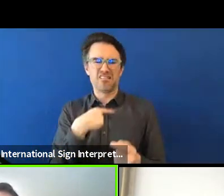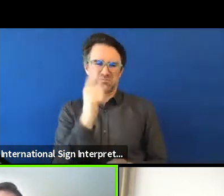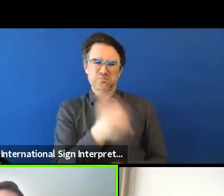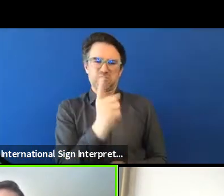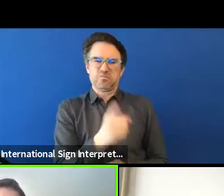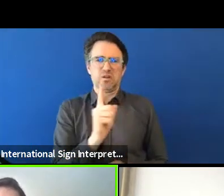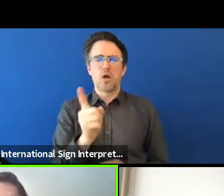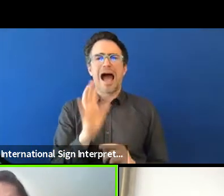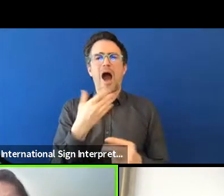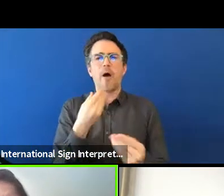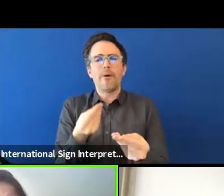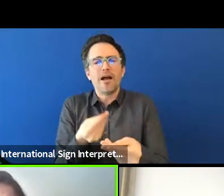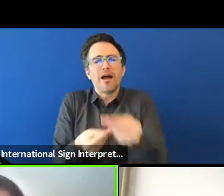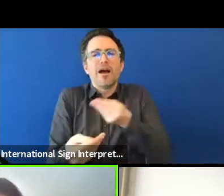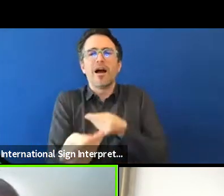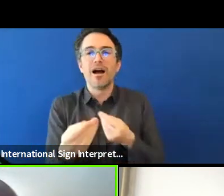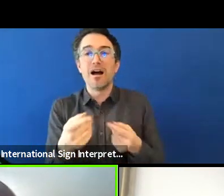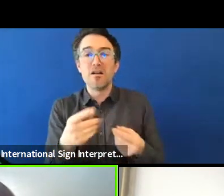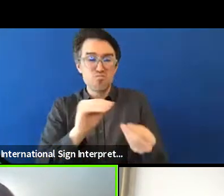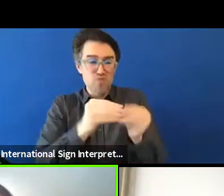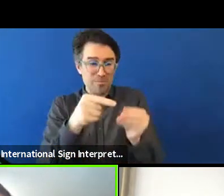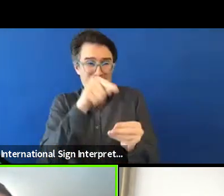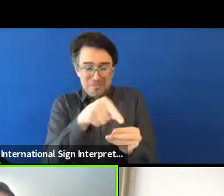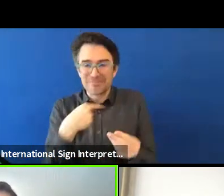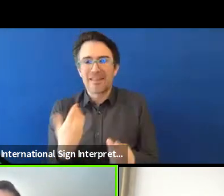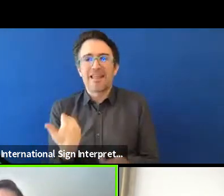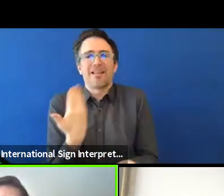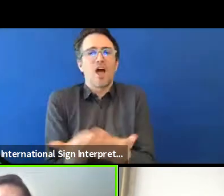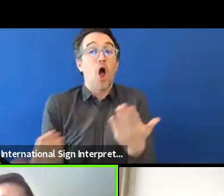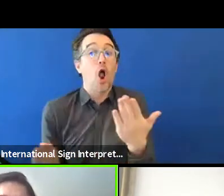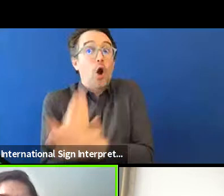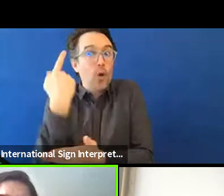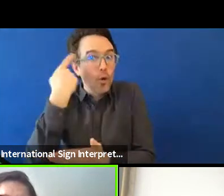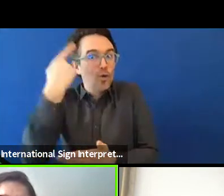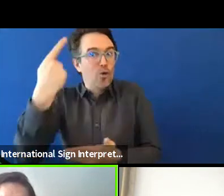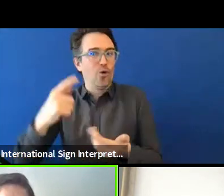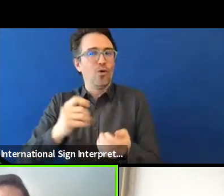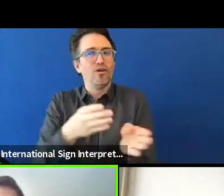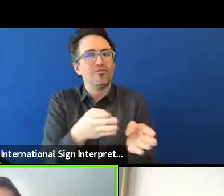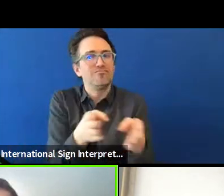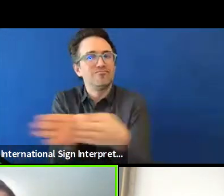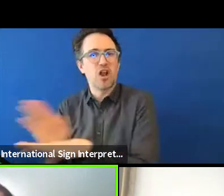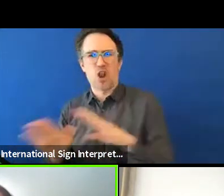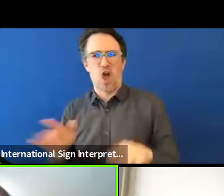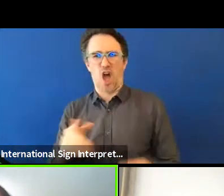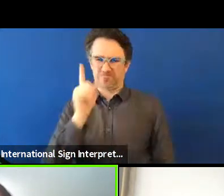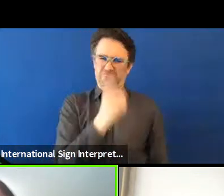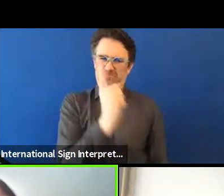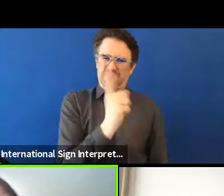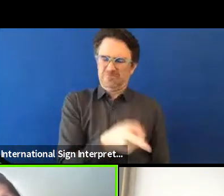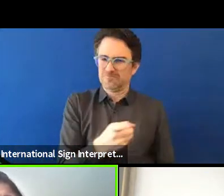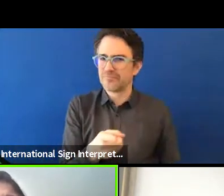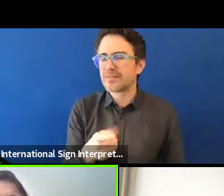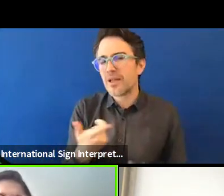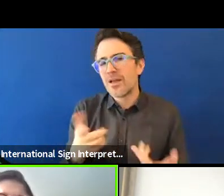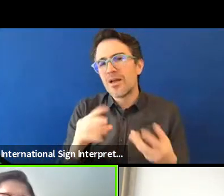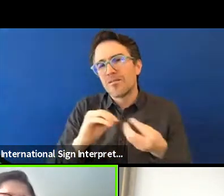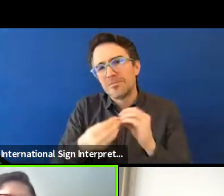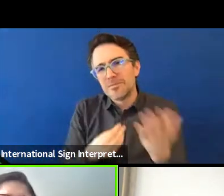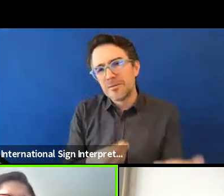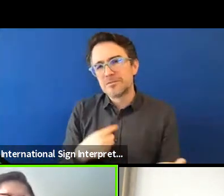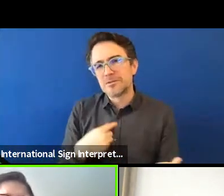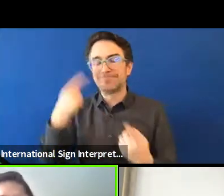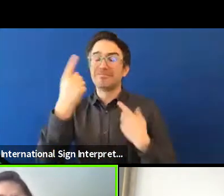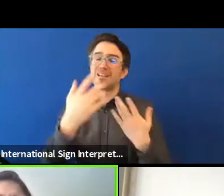I would like to conclude. So thank you very much for letting me in. And once again, my apologies